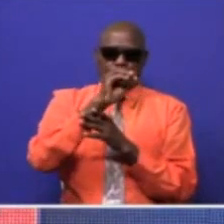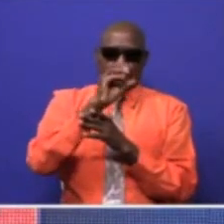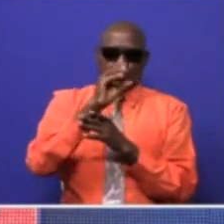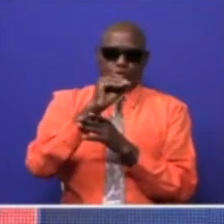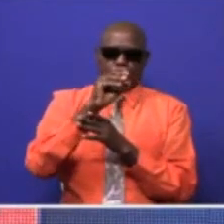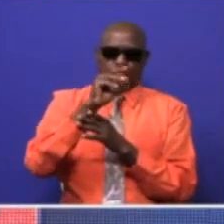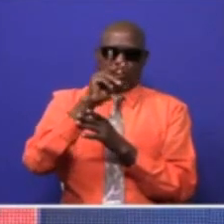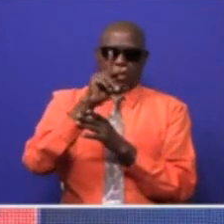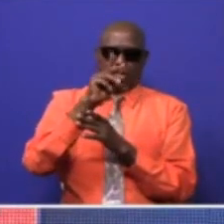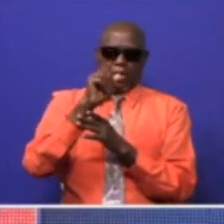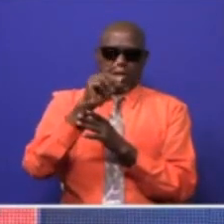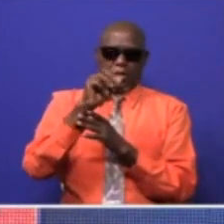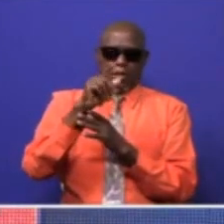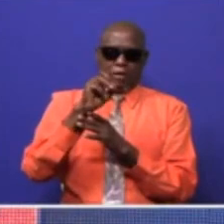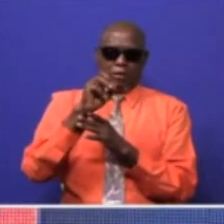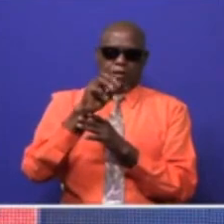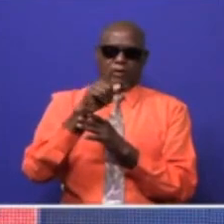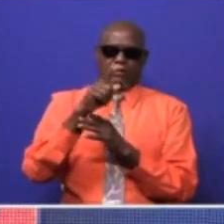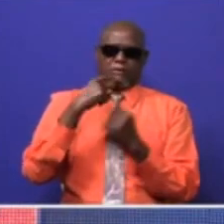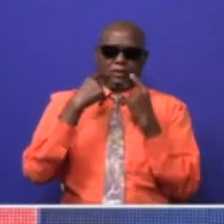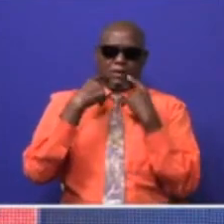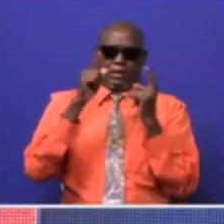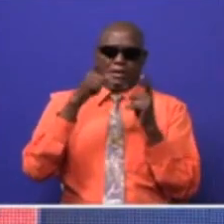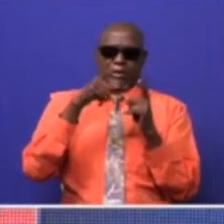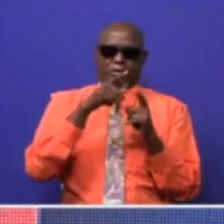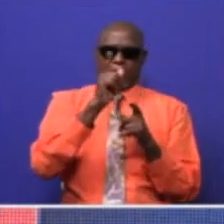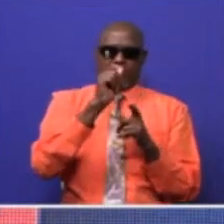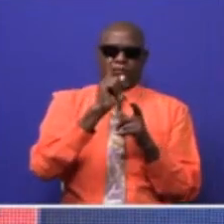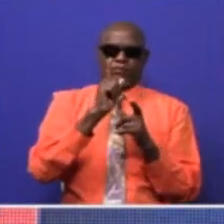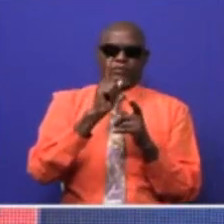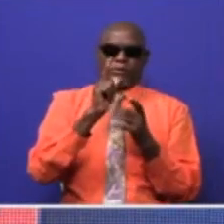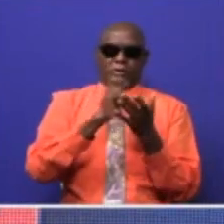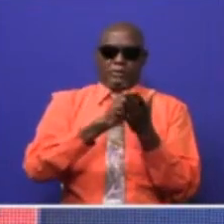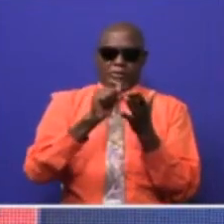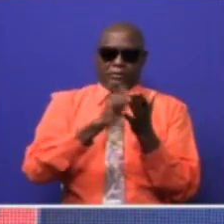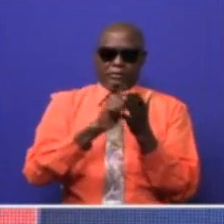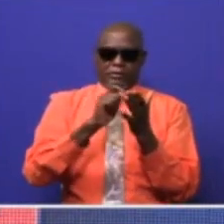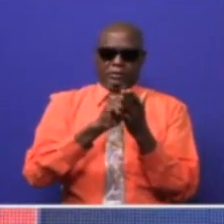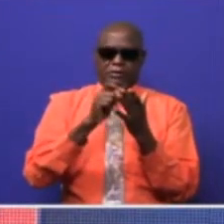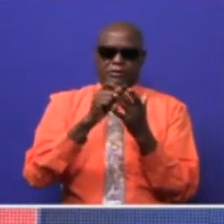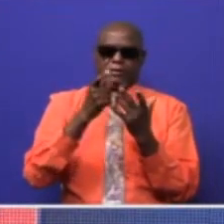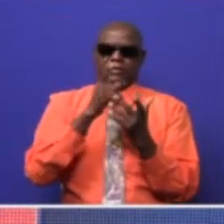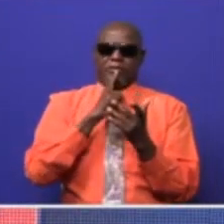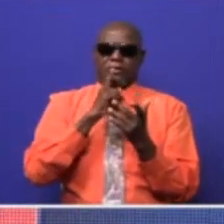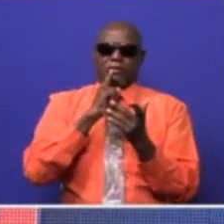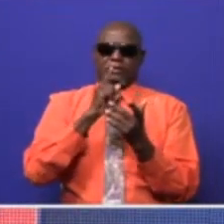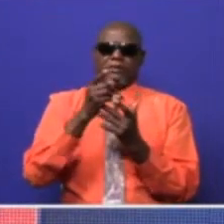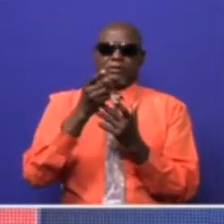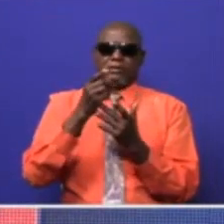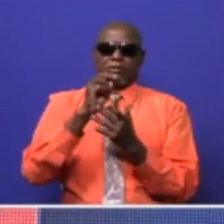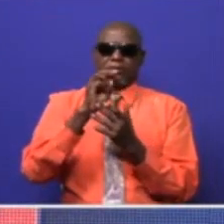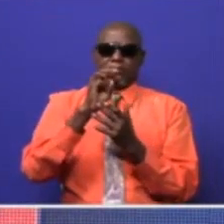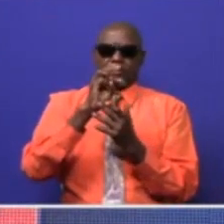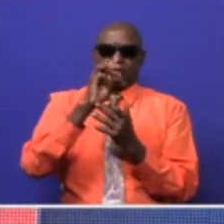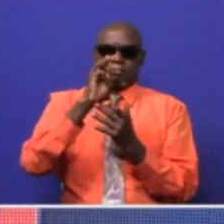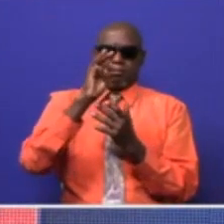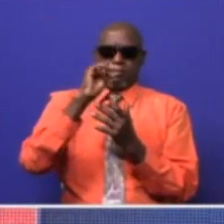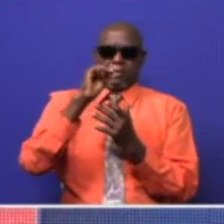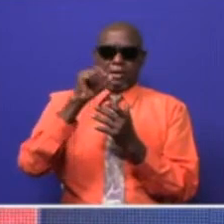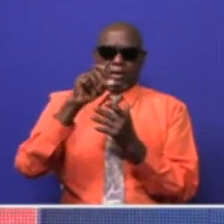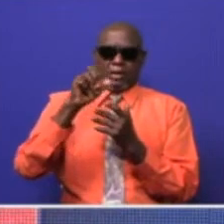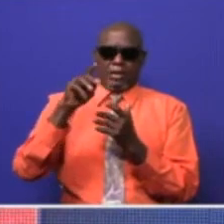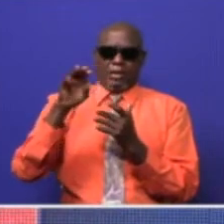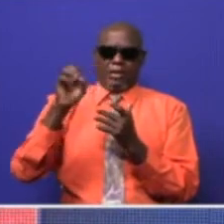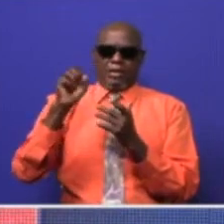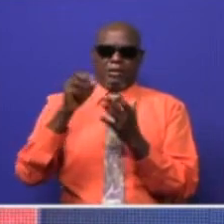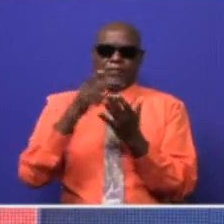party's secretary general, accusing Cleophas Malala of failing to properly handle the office. However, the party's chairperson, who also doubles up